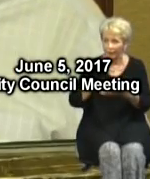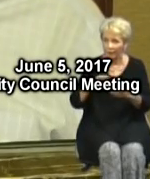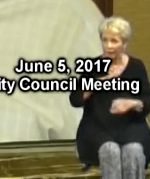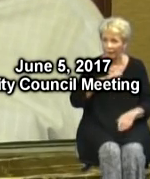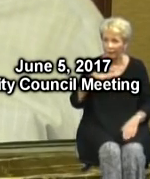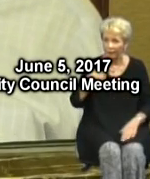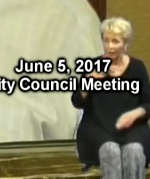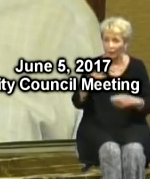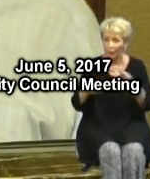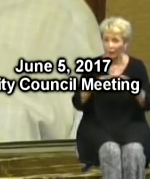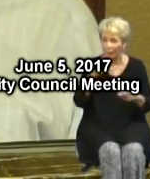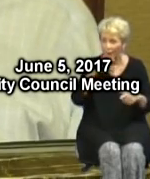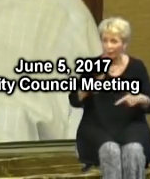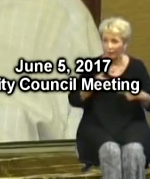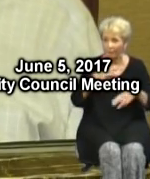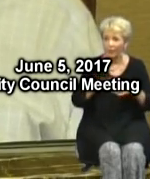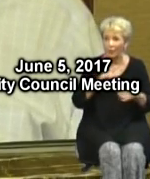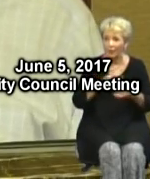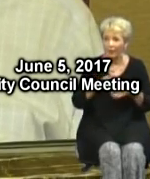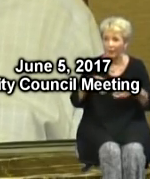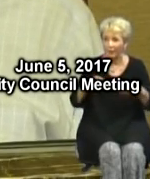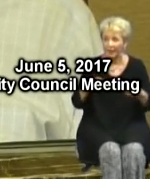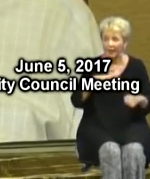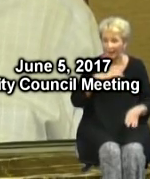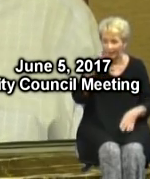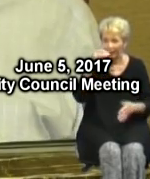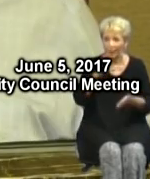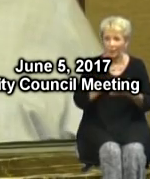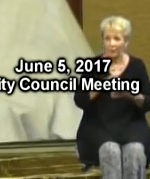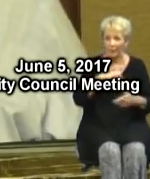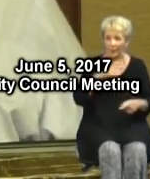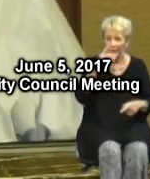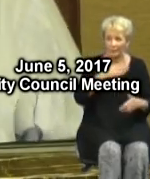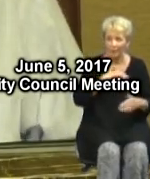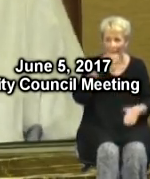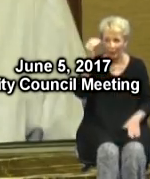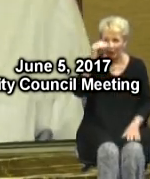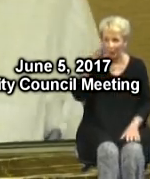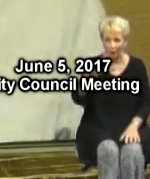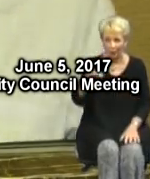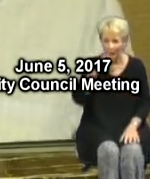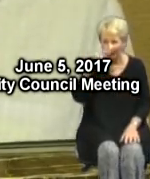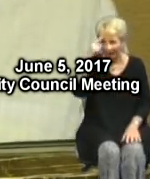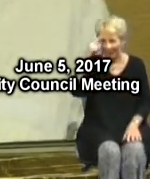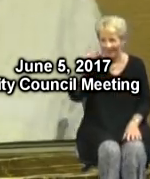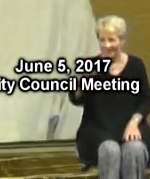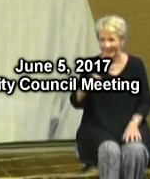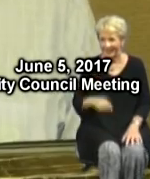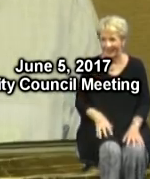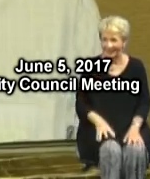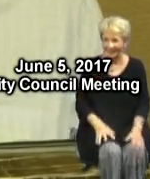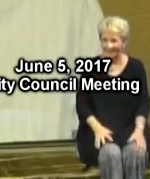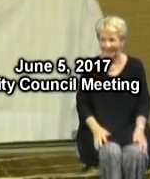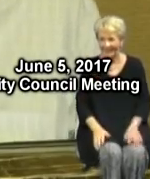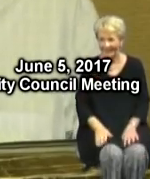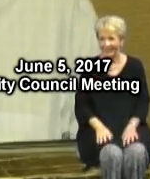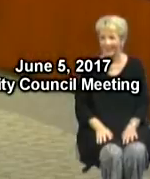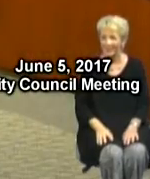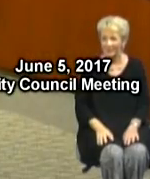got relatives that live on this street. I understand that, but I guess my opinion is no. I don't think you need,